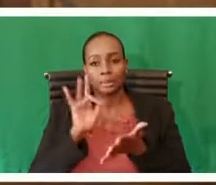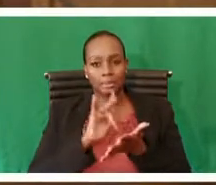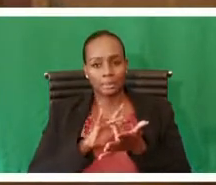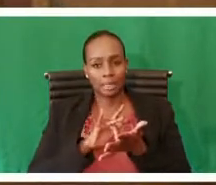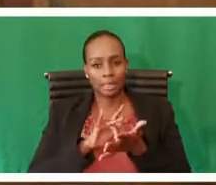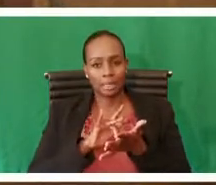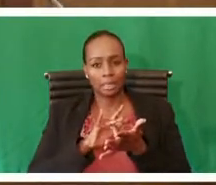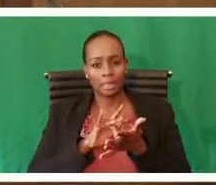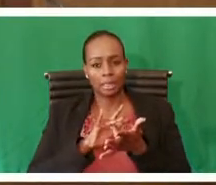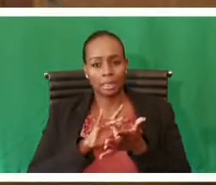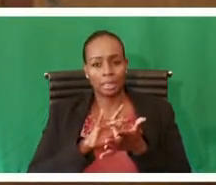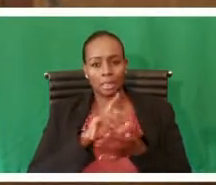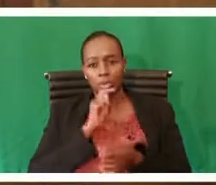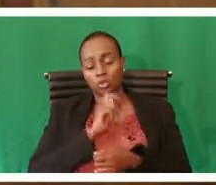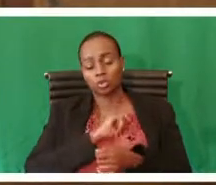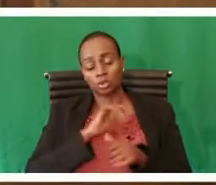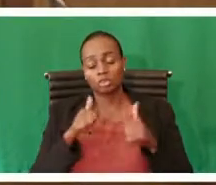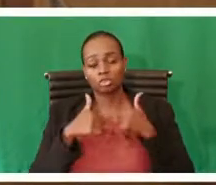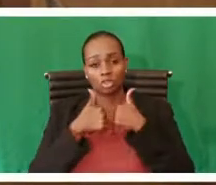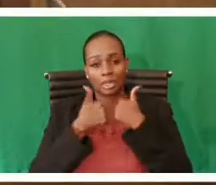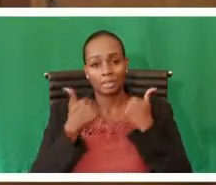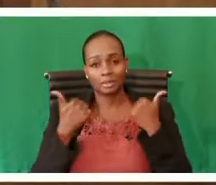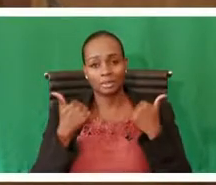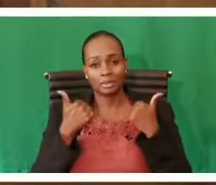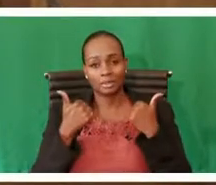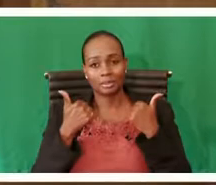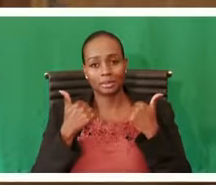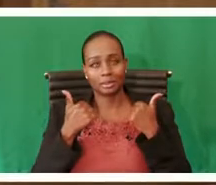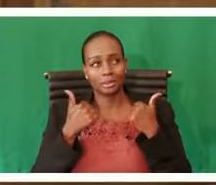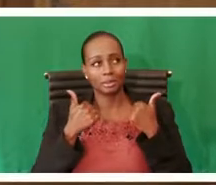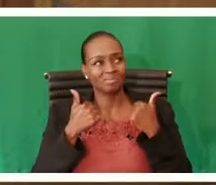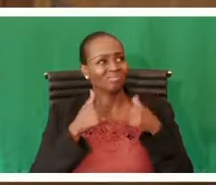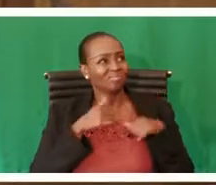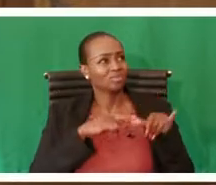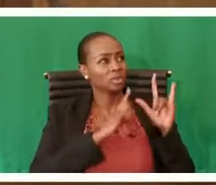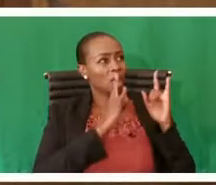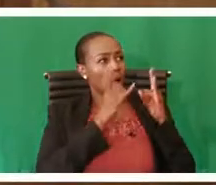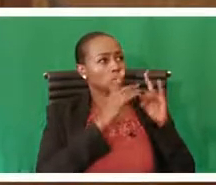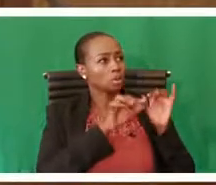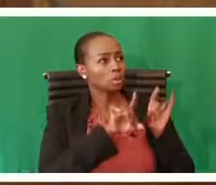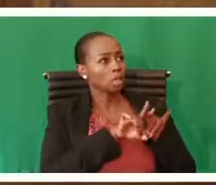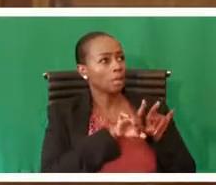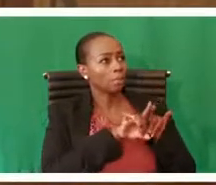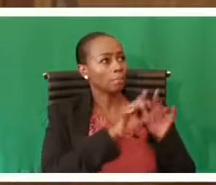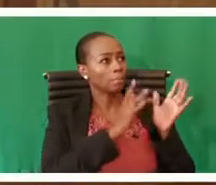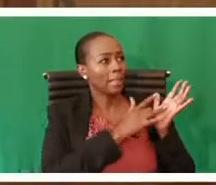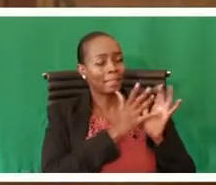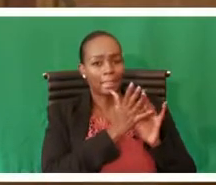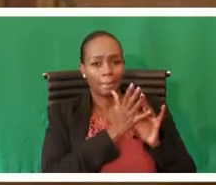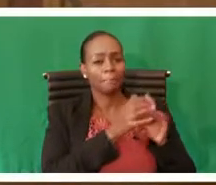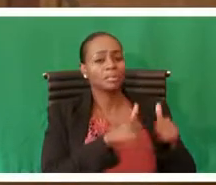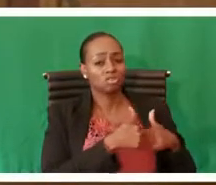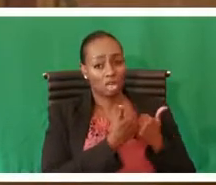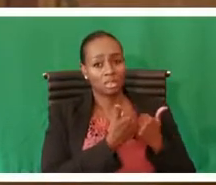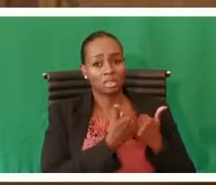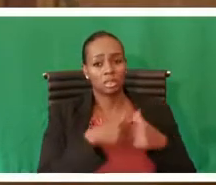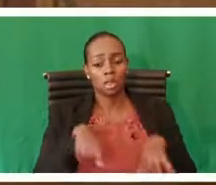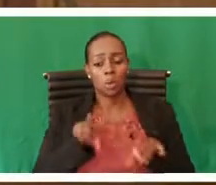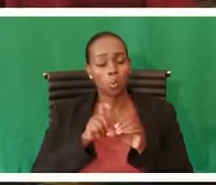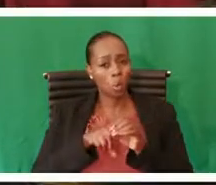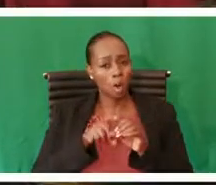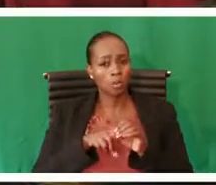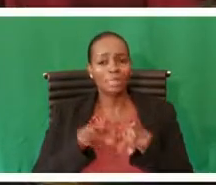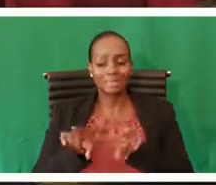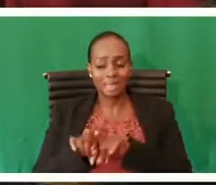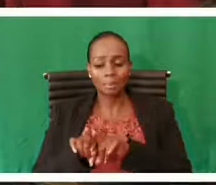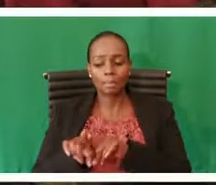really challenge to most of the towns. We can talk about towns of Bethlehem, Kwakwa, as well as Bloemfontein.